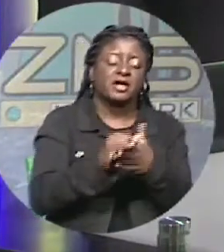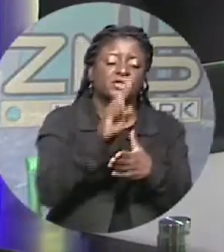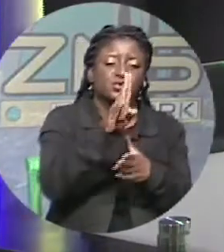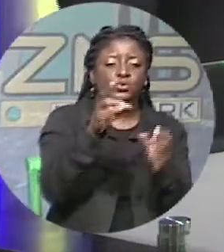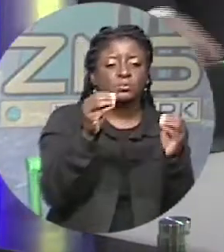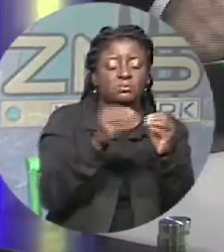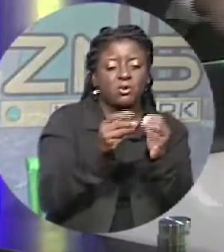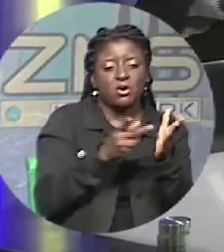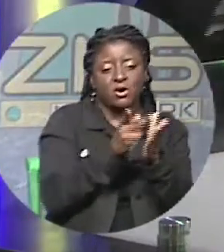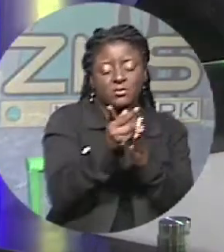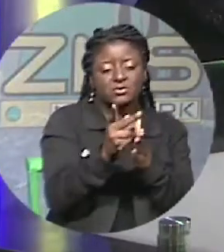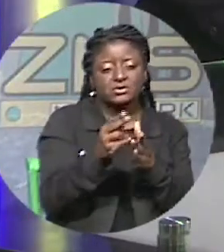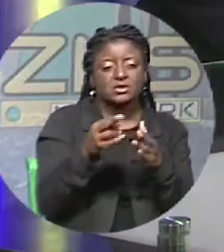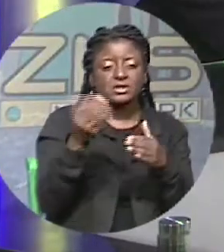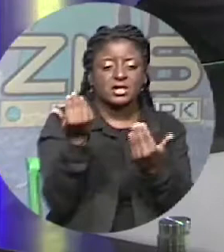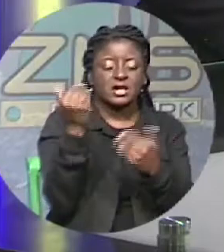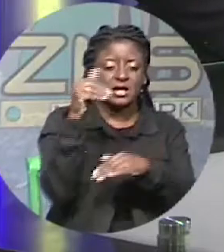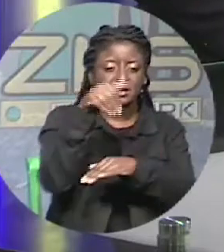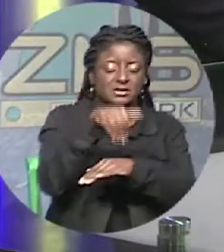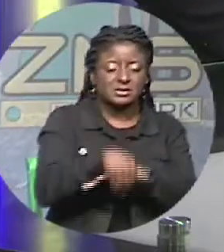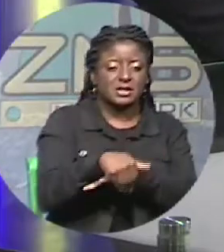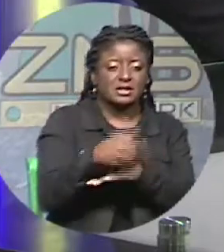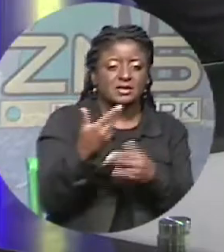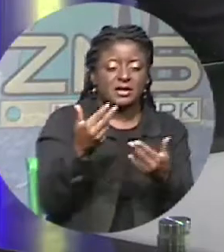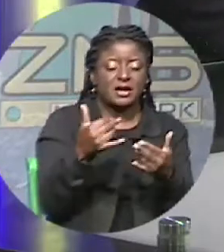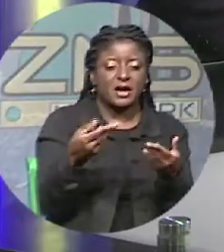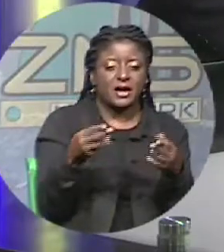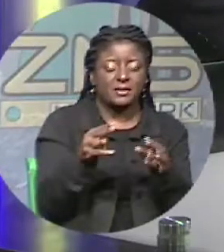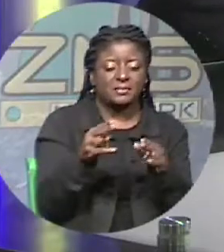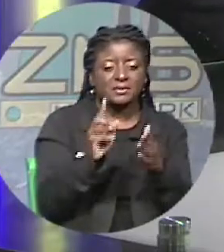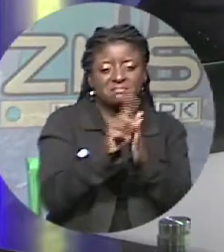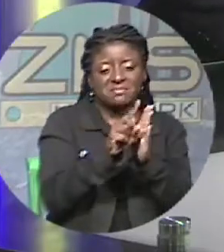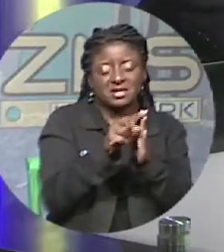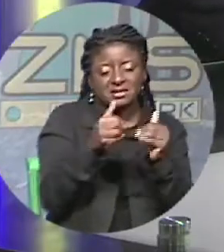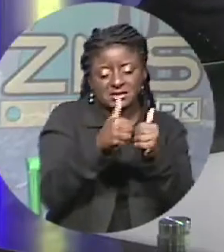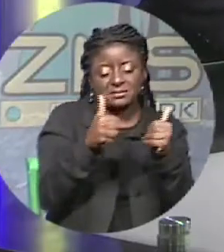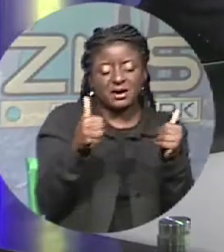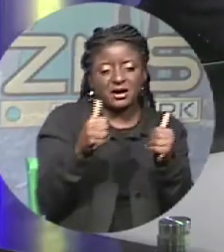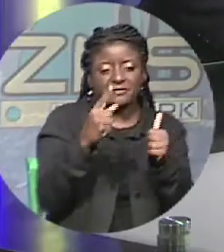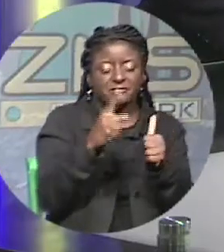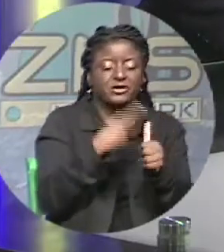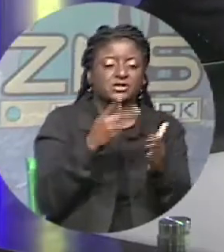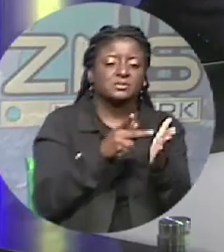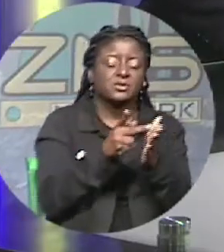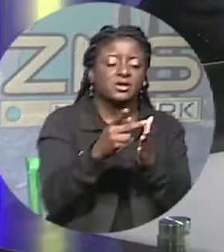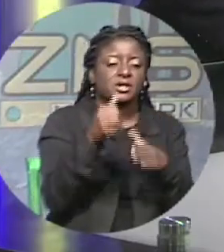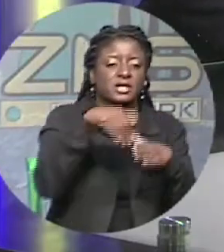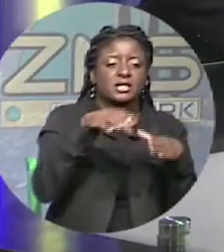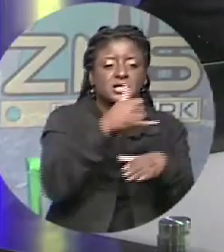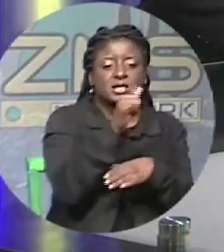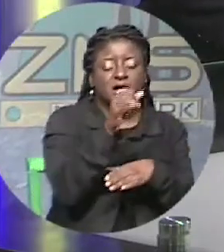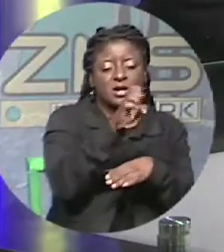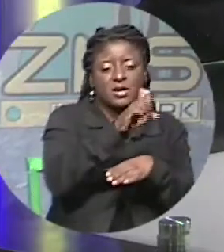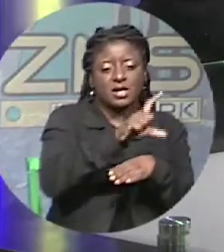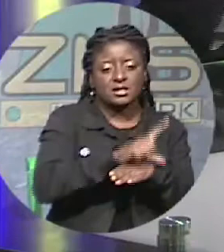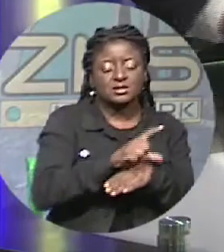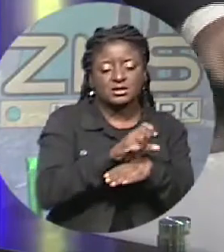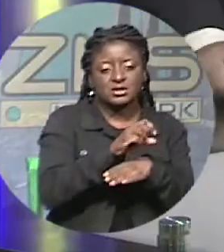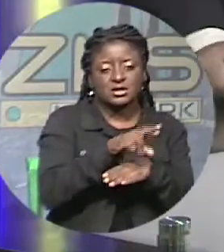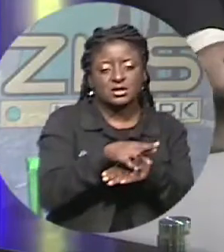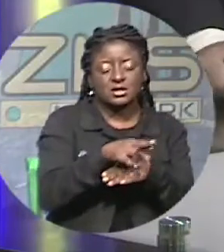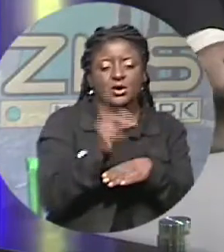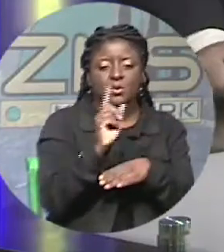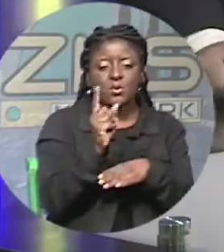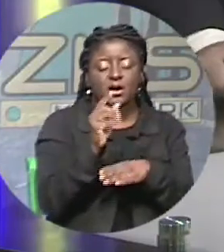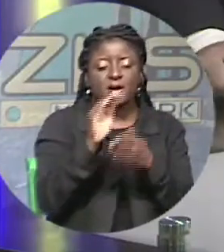recorded right here in the Capitol overnight. And they happened just minutes apart. The first murder occurred in Yellow Elder, where a peace rally was